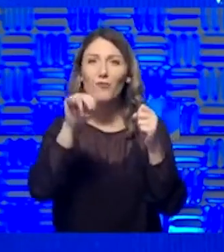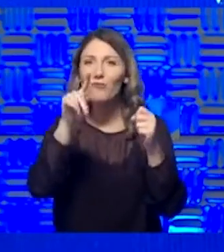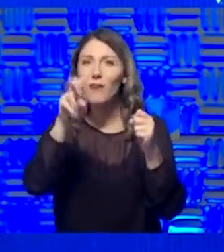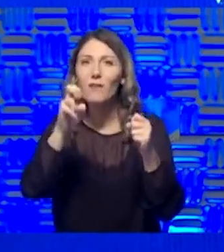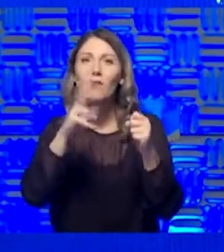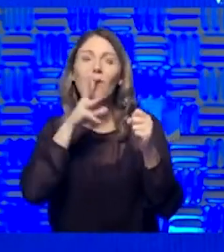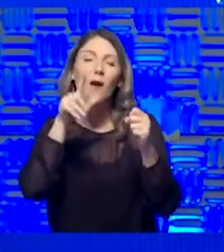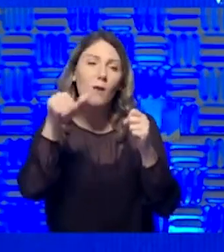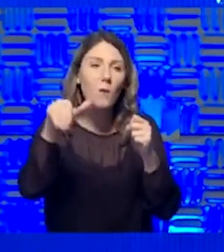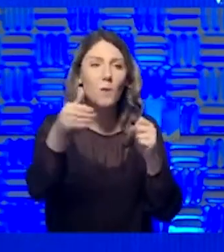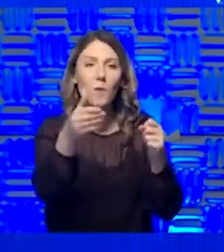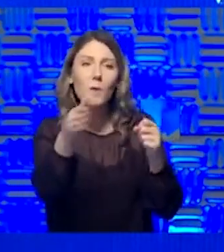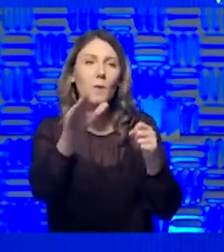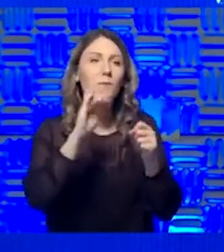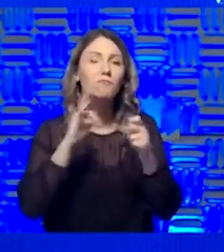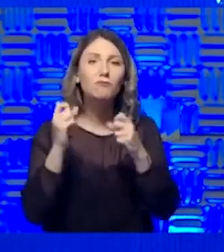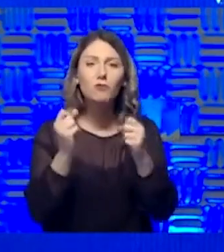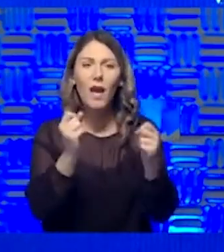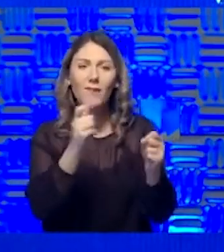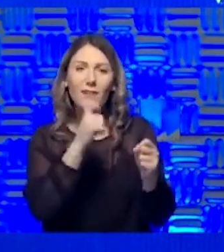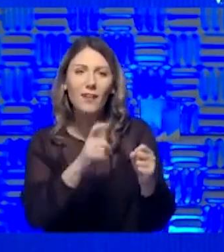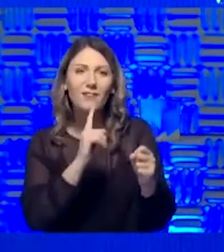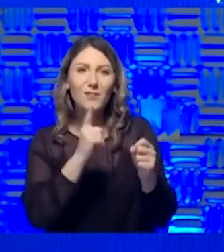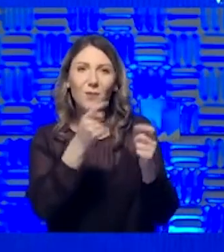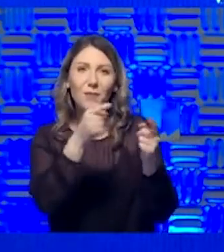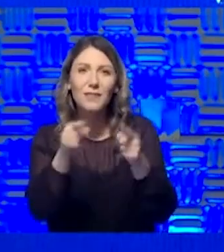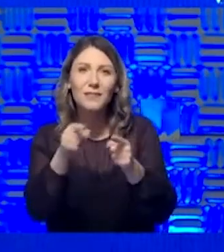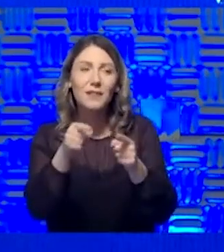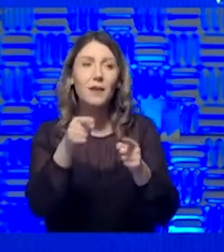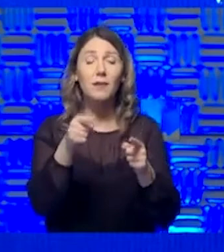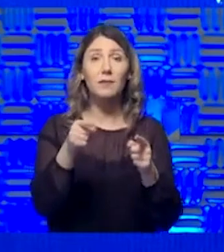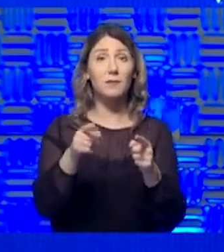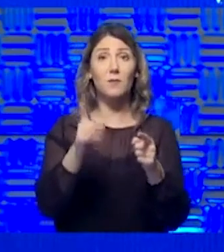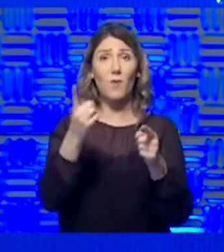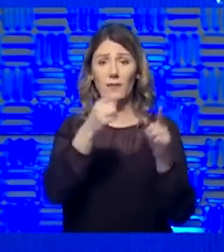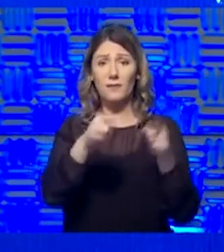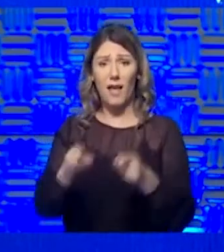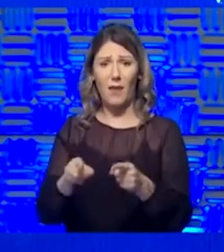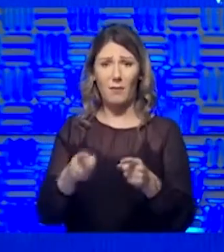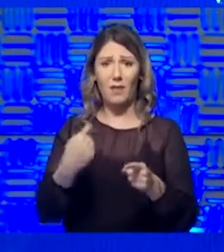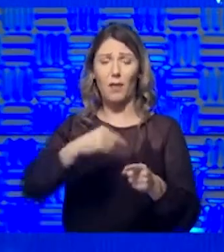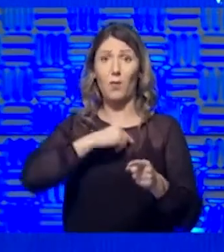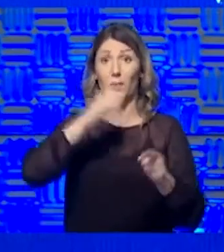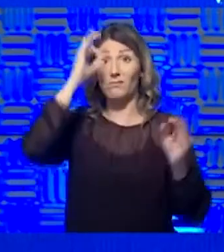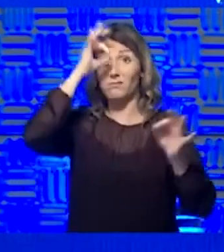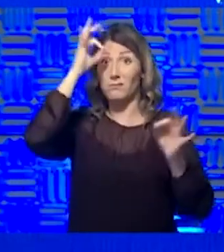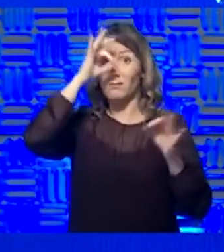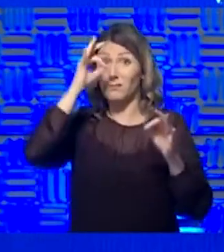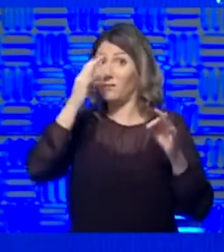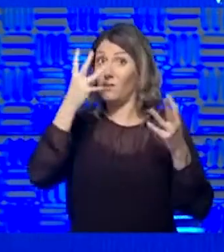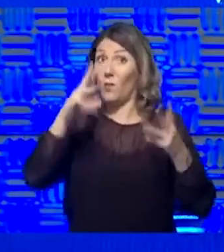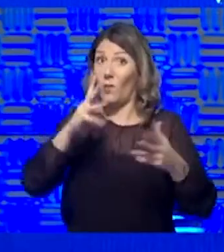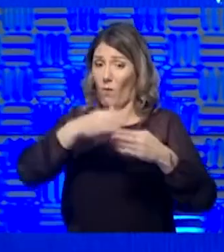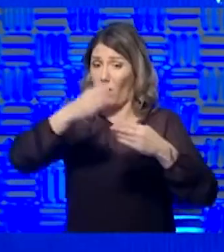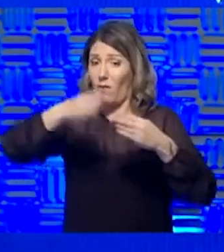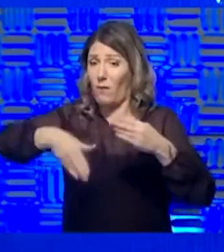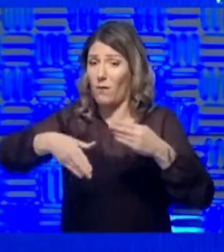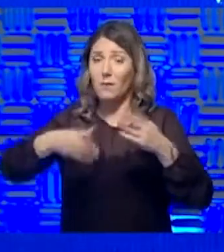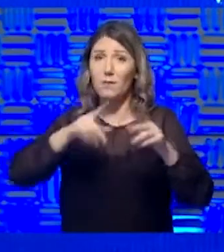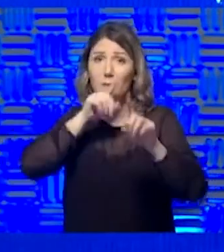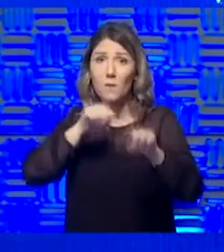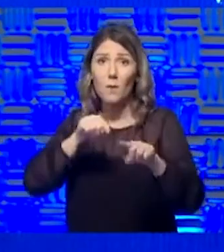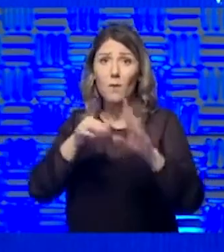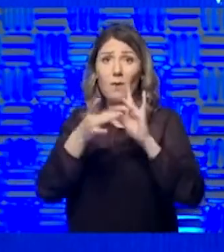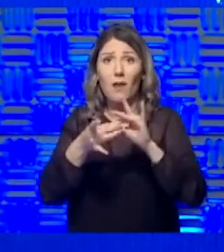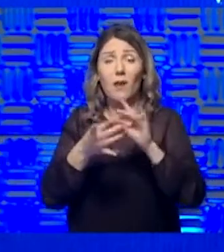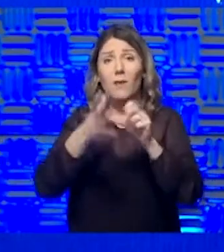river bend. And that's kind of where we've been. We've not really known what's around the river bend here with COVID-19.